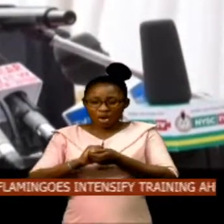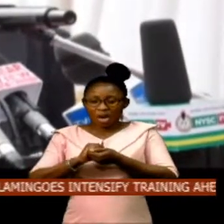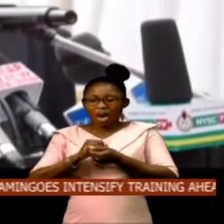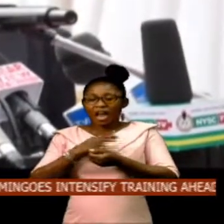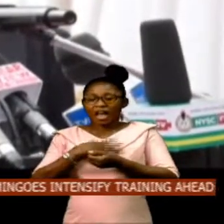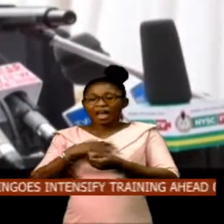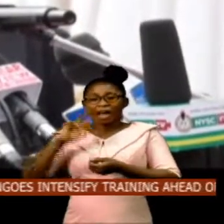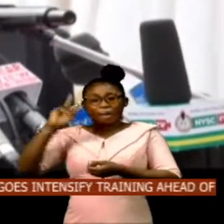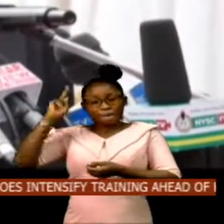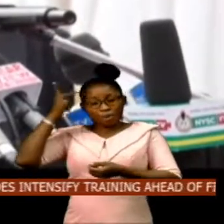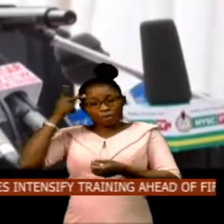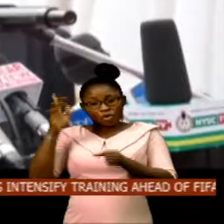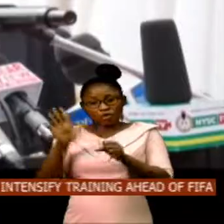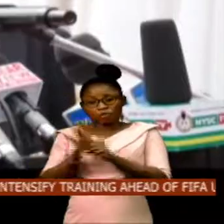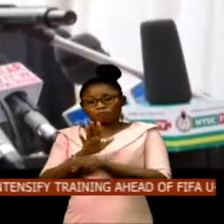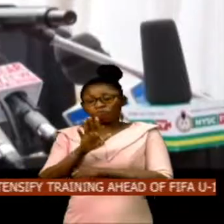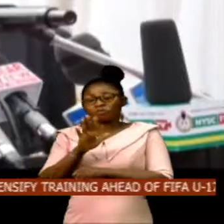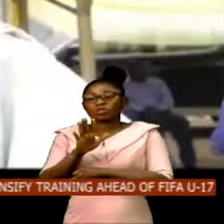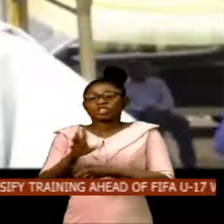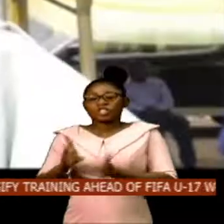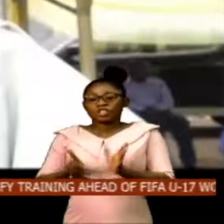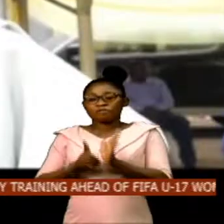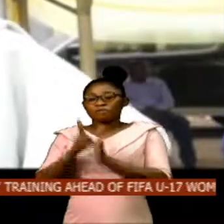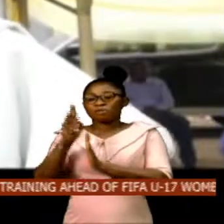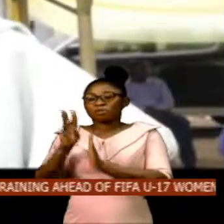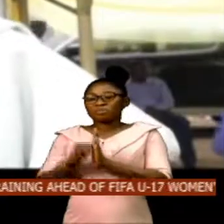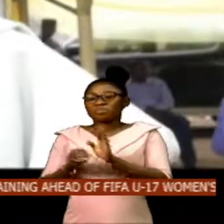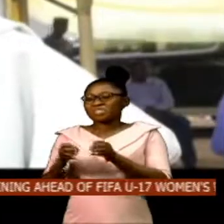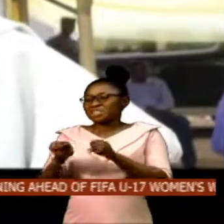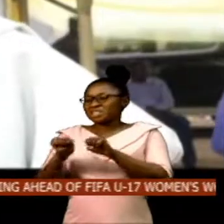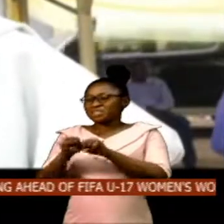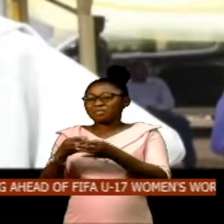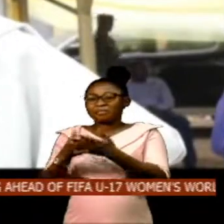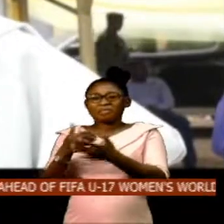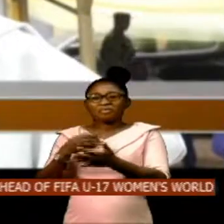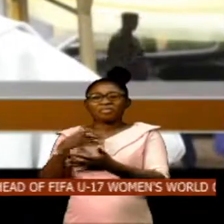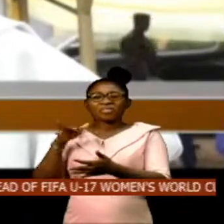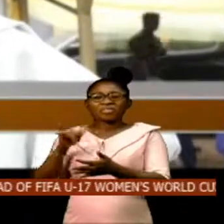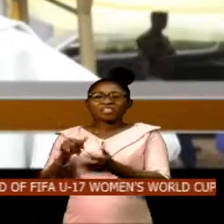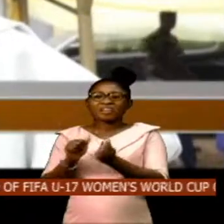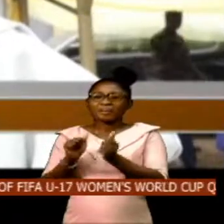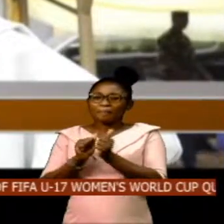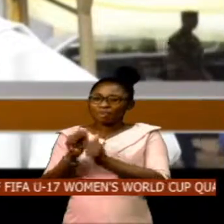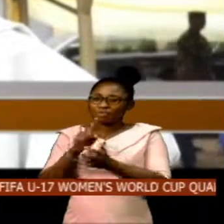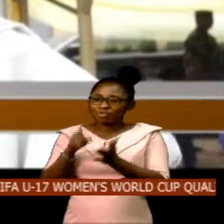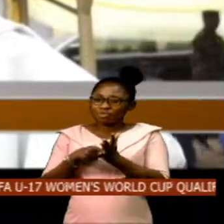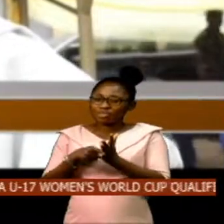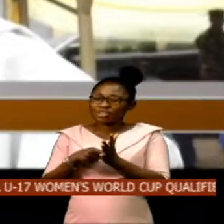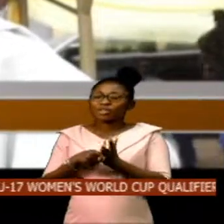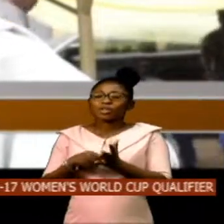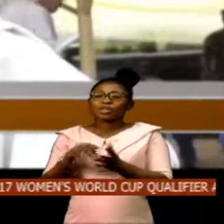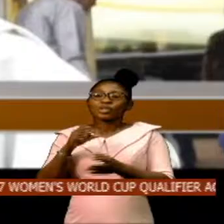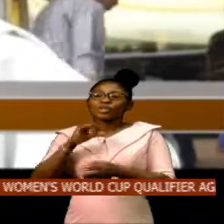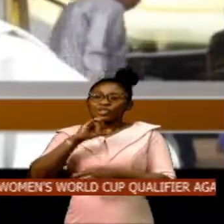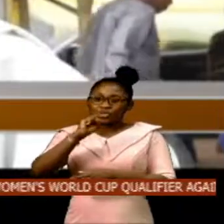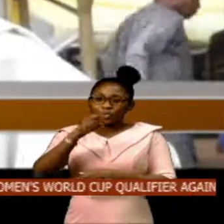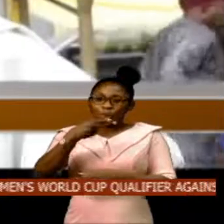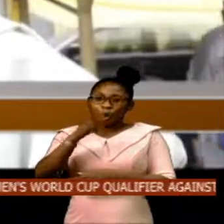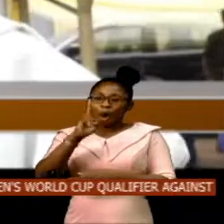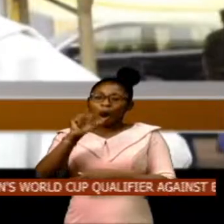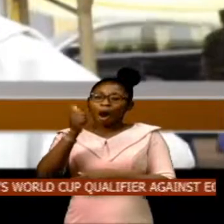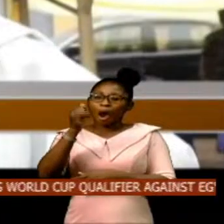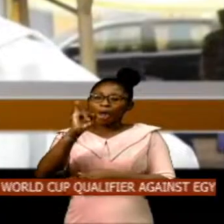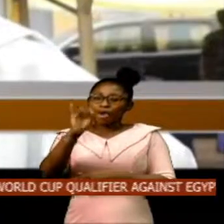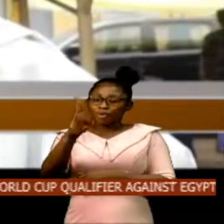and purposeful development. Even before the licensing came through, General Shaibu had